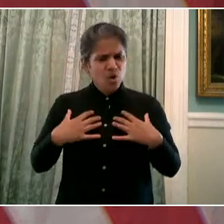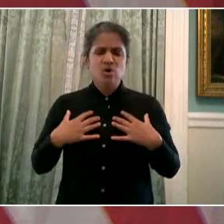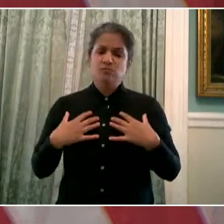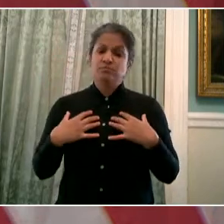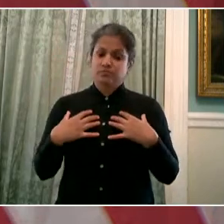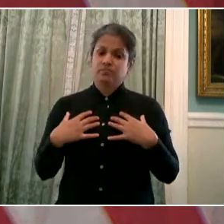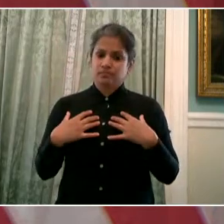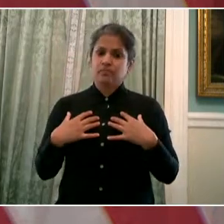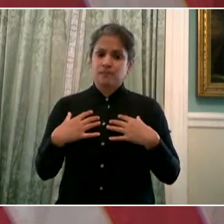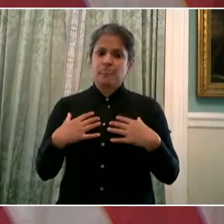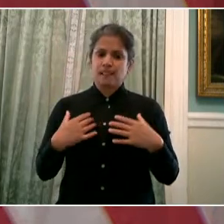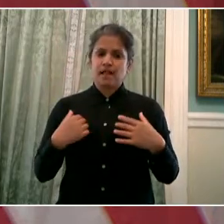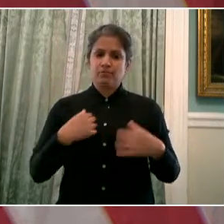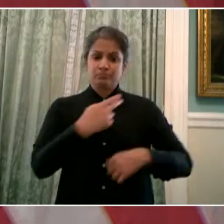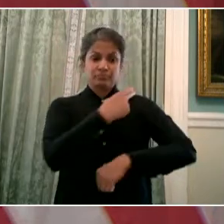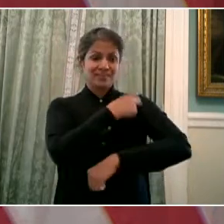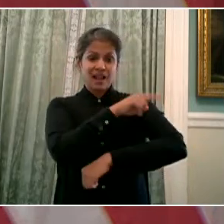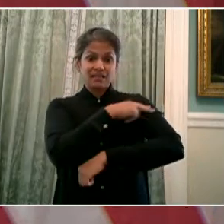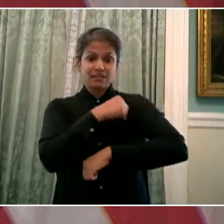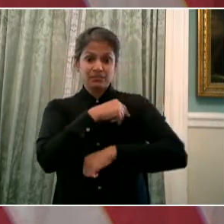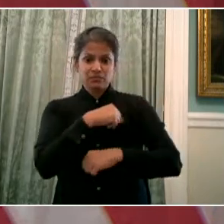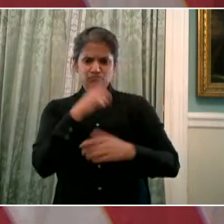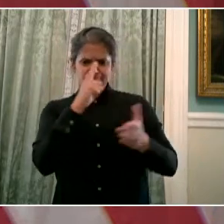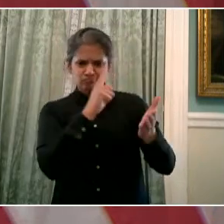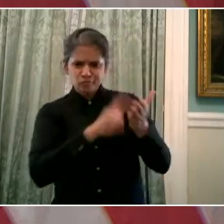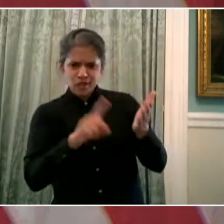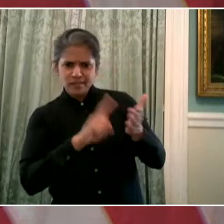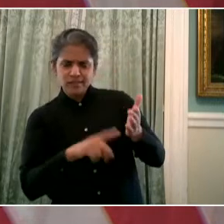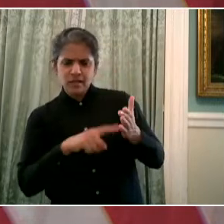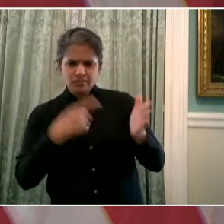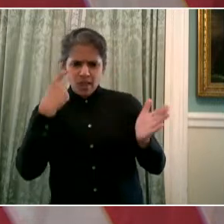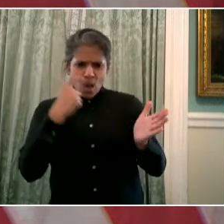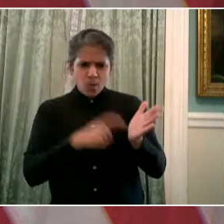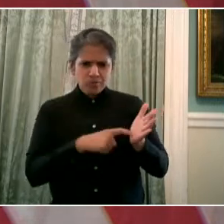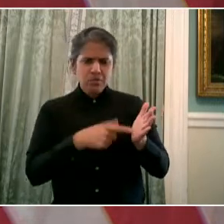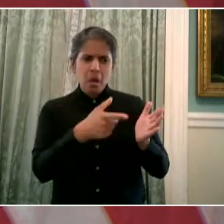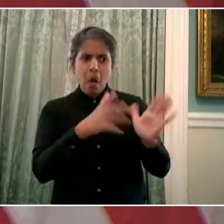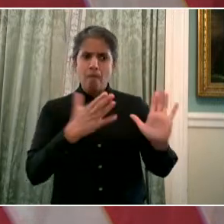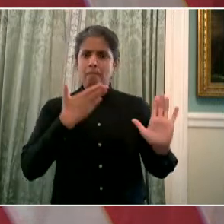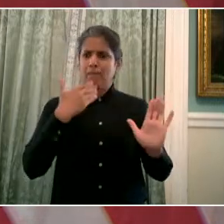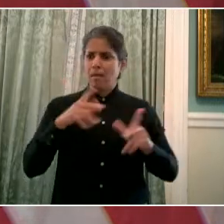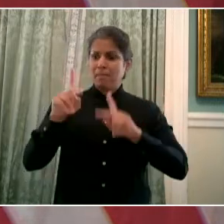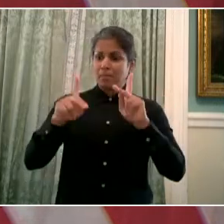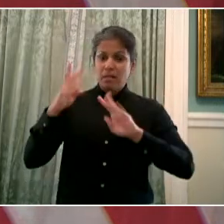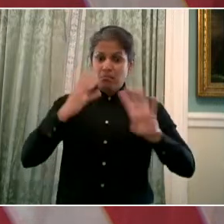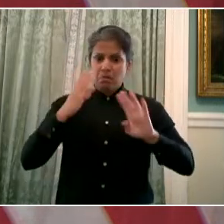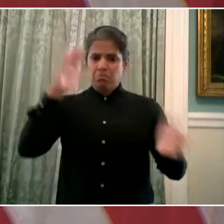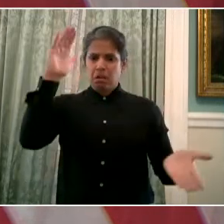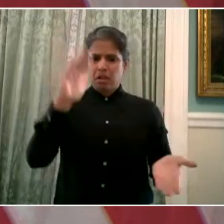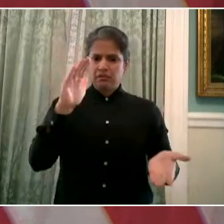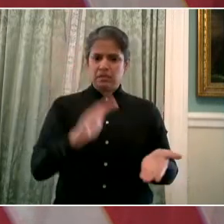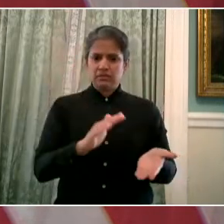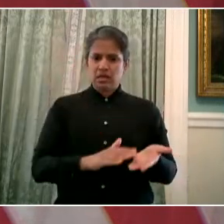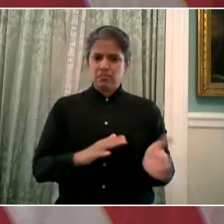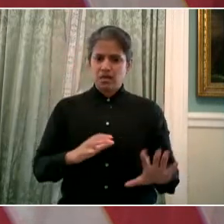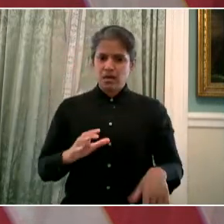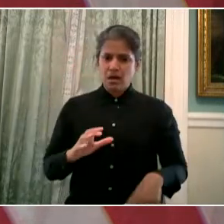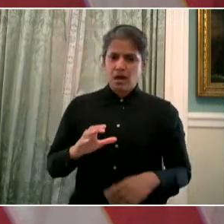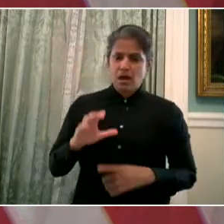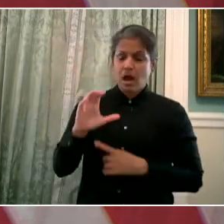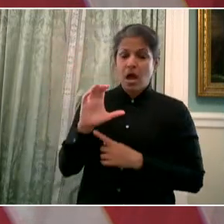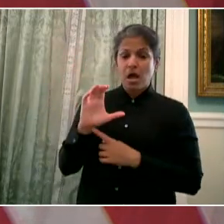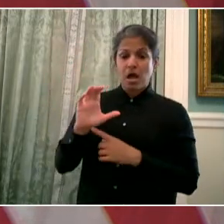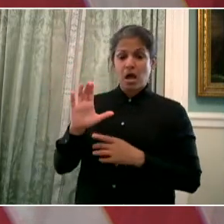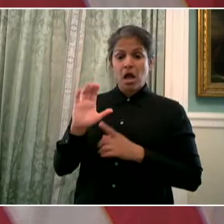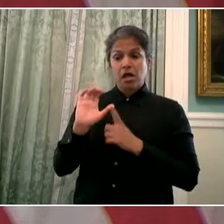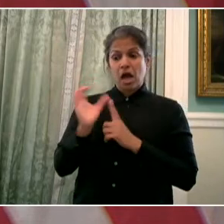impacts remain. The most important thing we can do is to continue our work to reduce our emissions so this problem doesn't